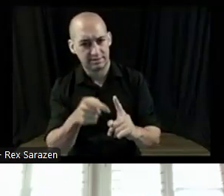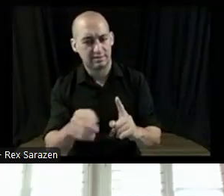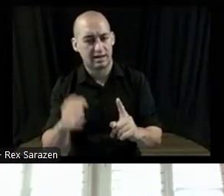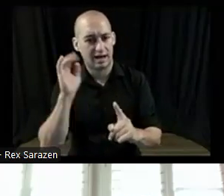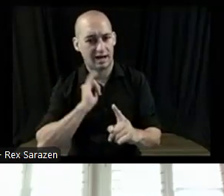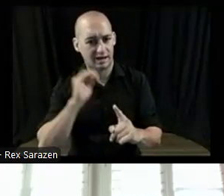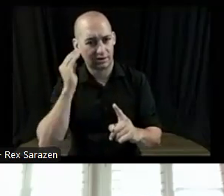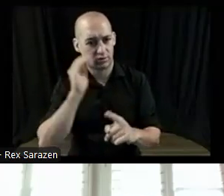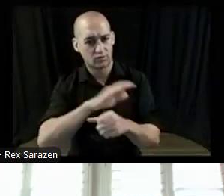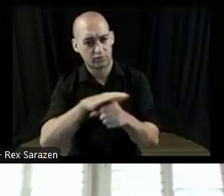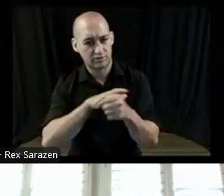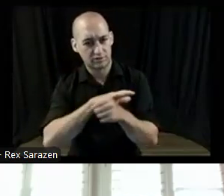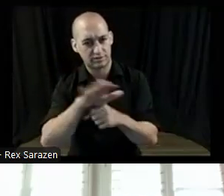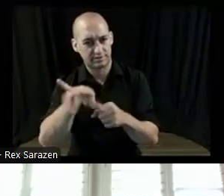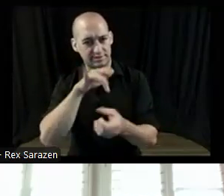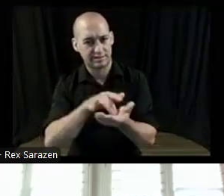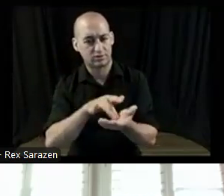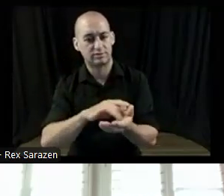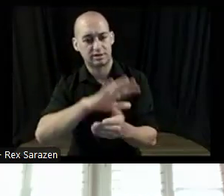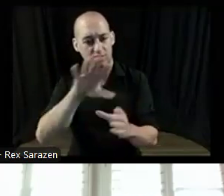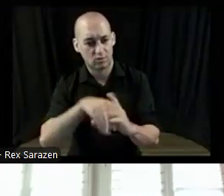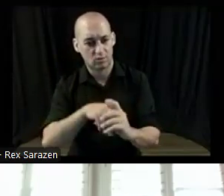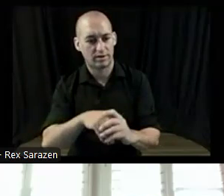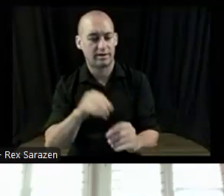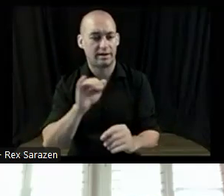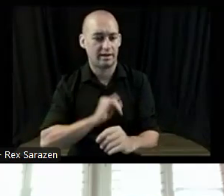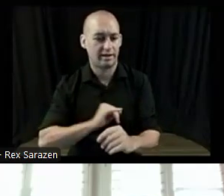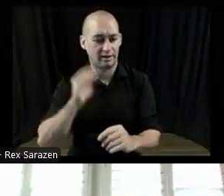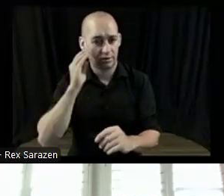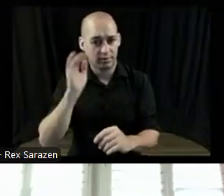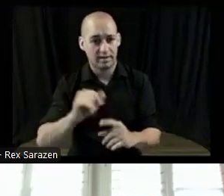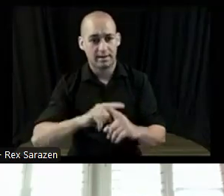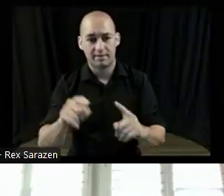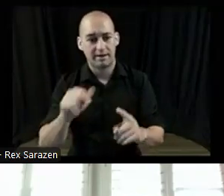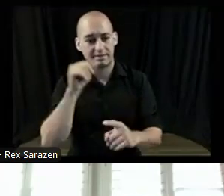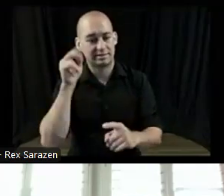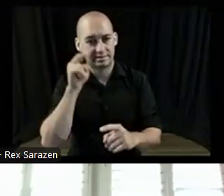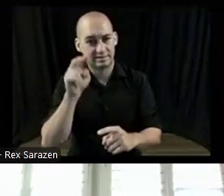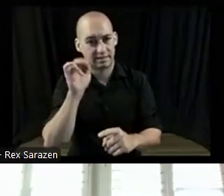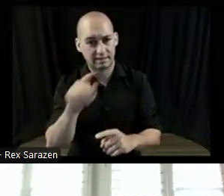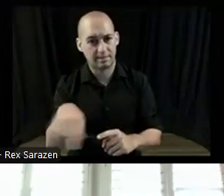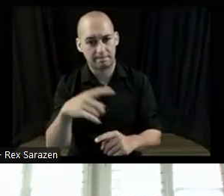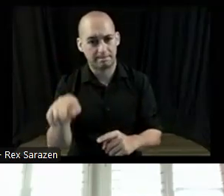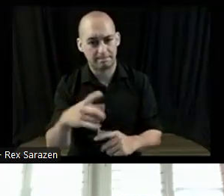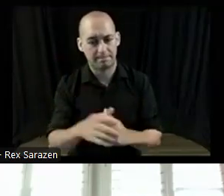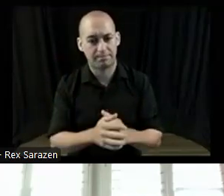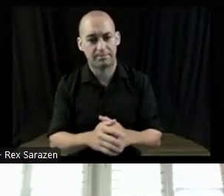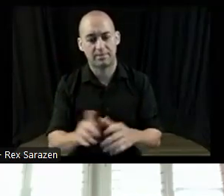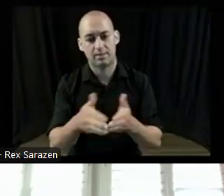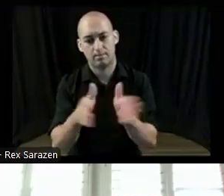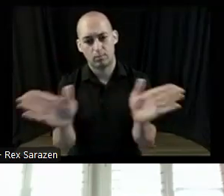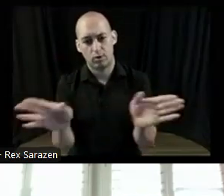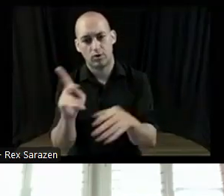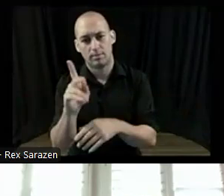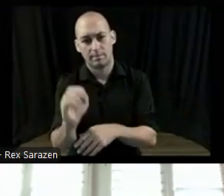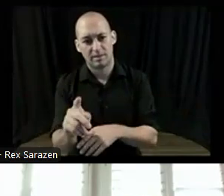are included or the state council. I know that, but I don't see them. And the broader population out